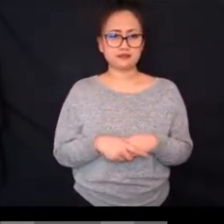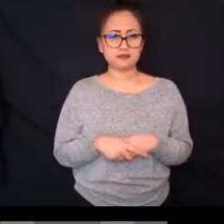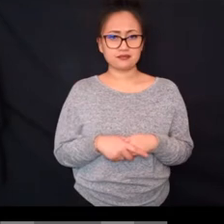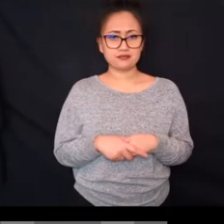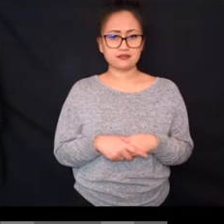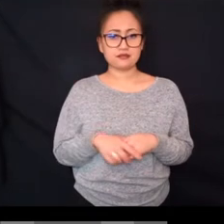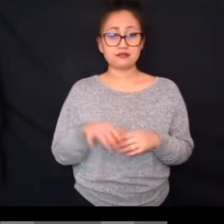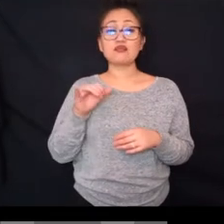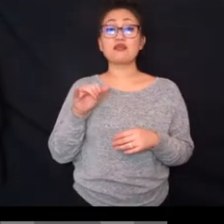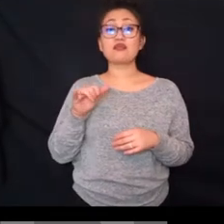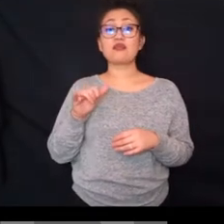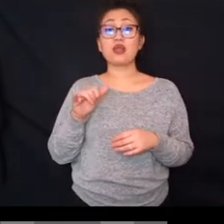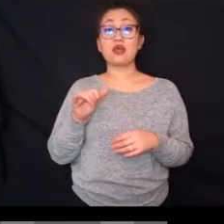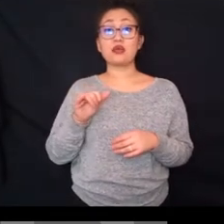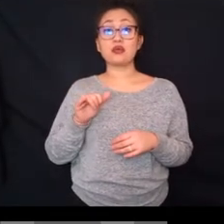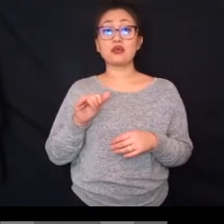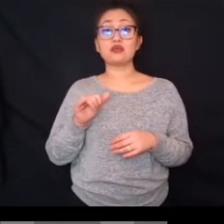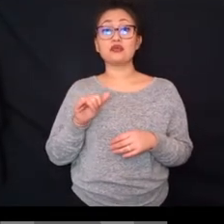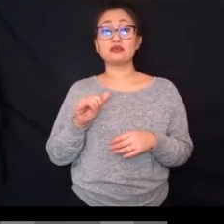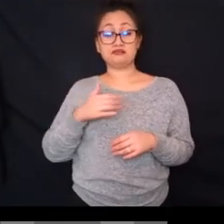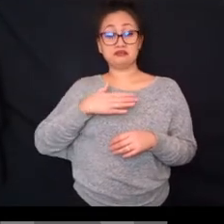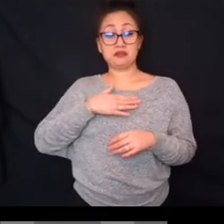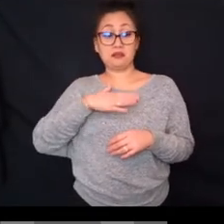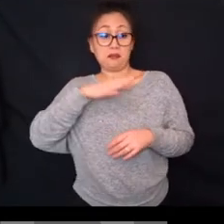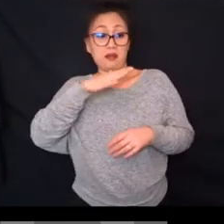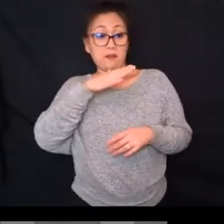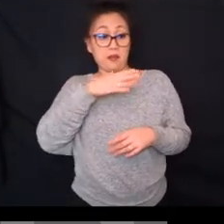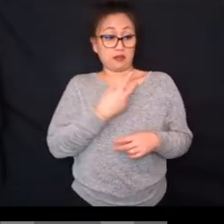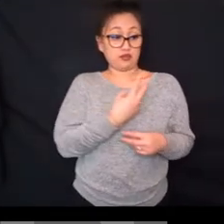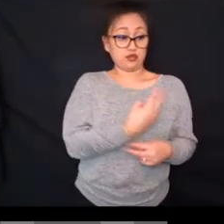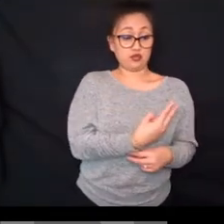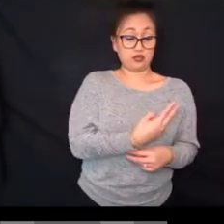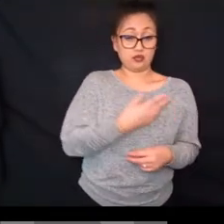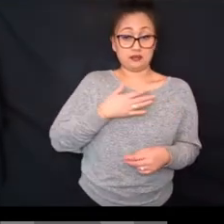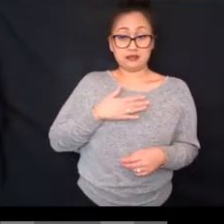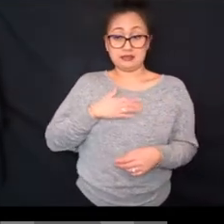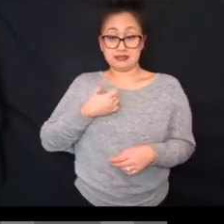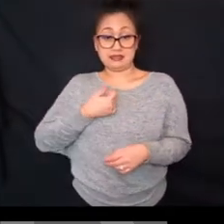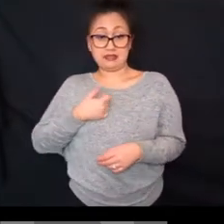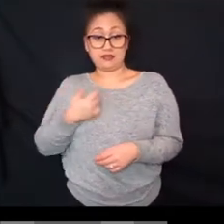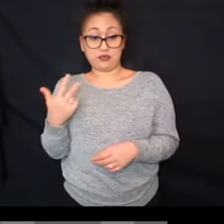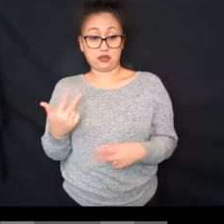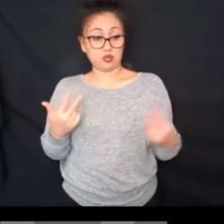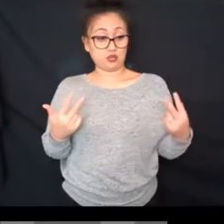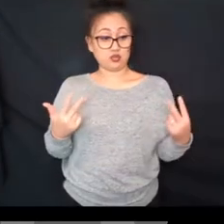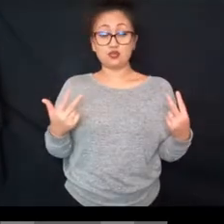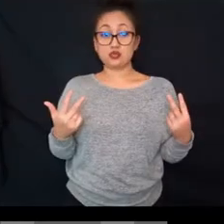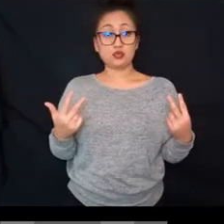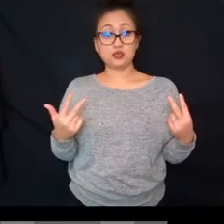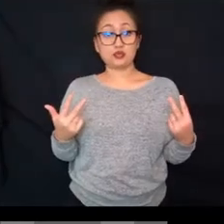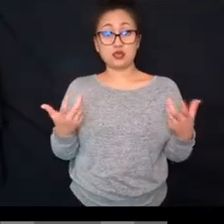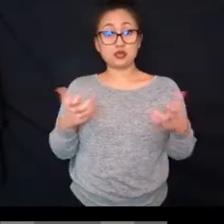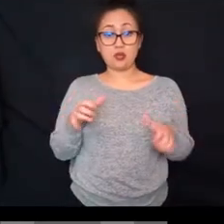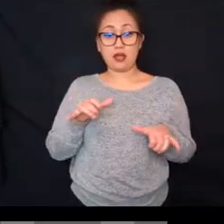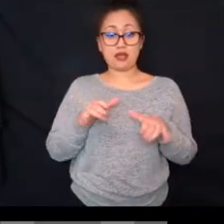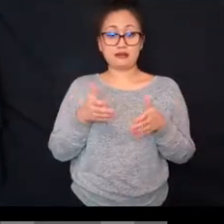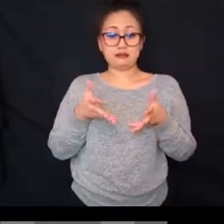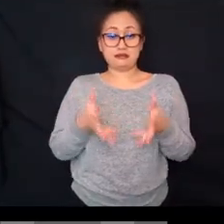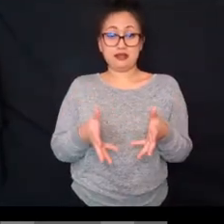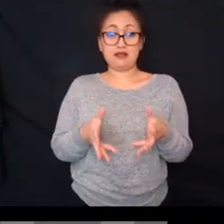Oh, my mother's going to get 2. And you're going to have 3. All right. We still have our 5 items? We don't want to leave anything in the store. All right.